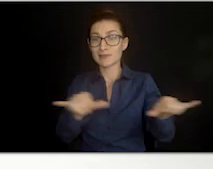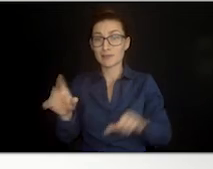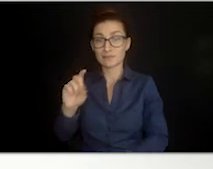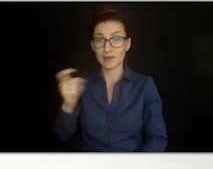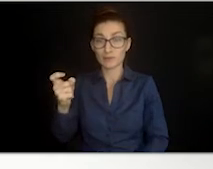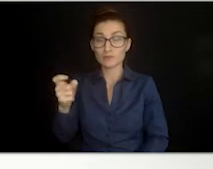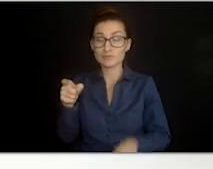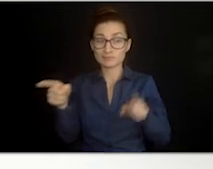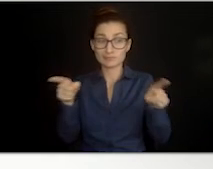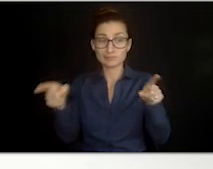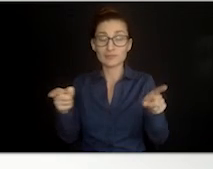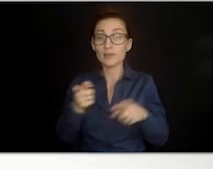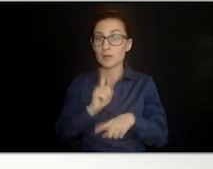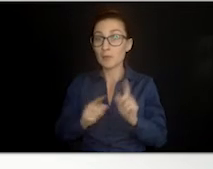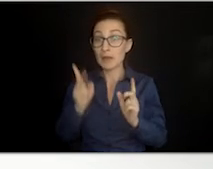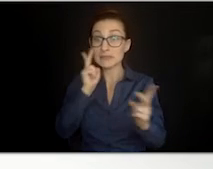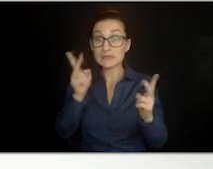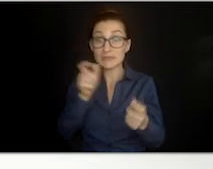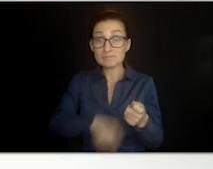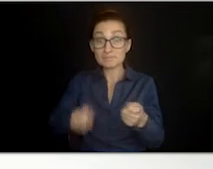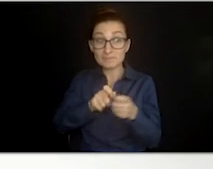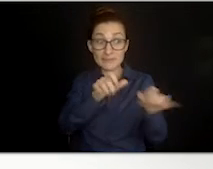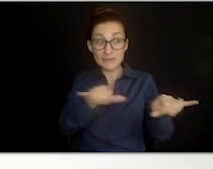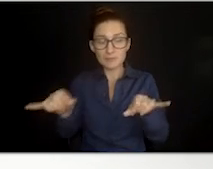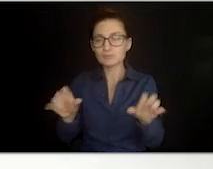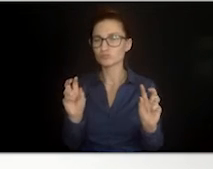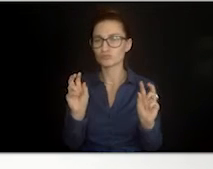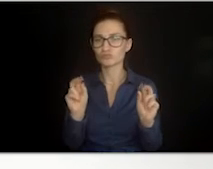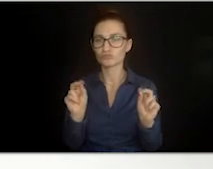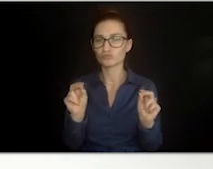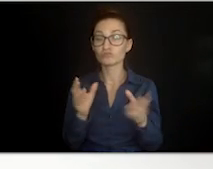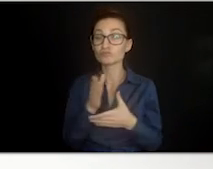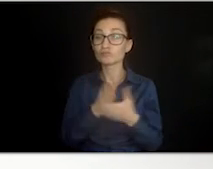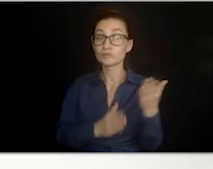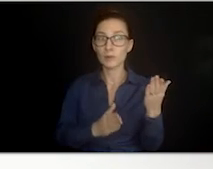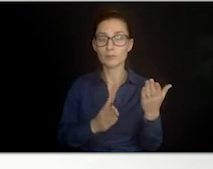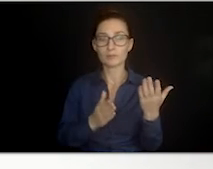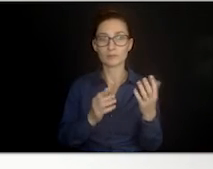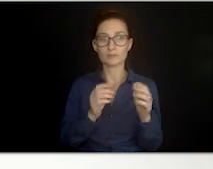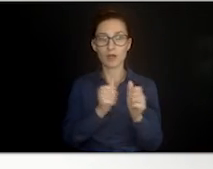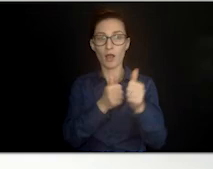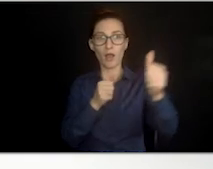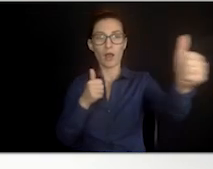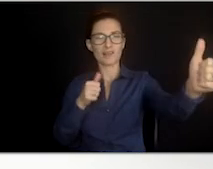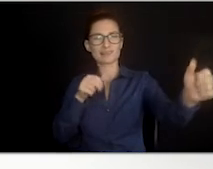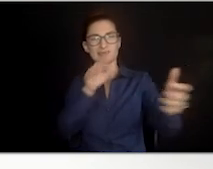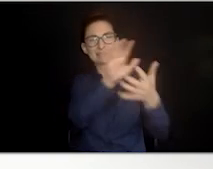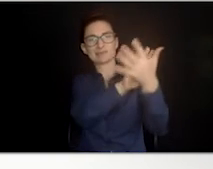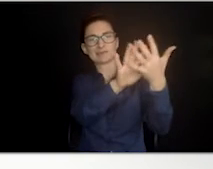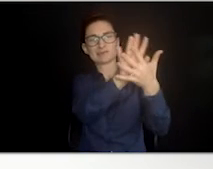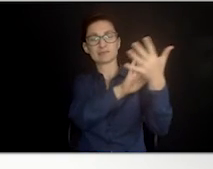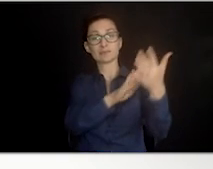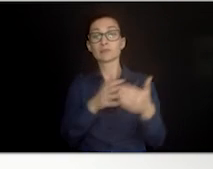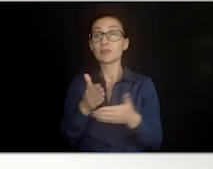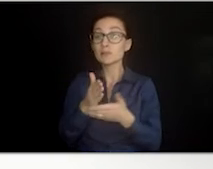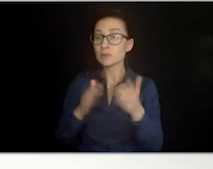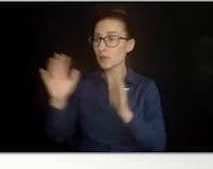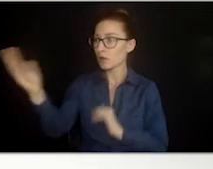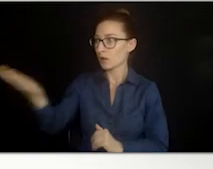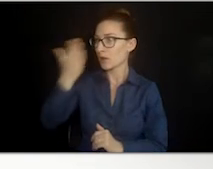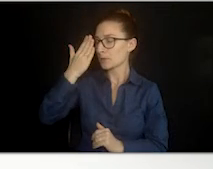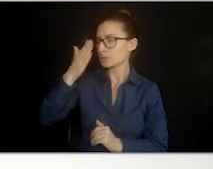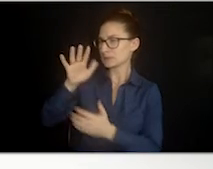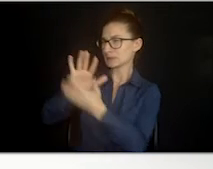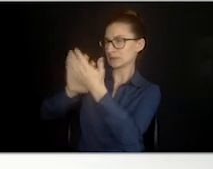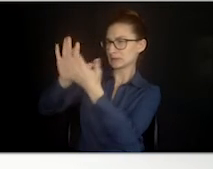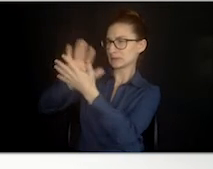different students, they may not see the same thing. Some students have difficulty seeing distance items. Some students have difficulty seeing